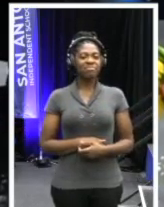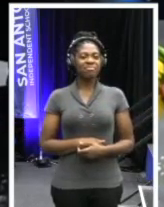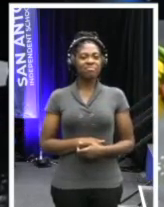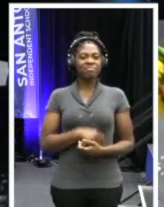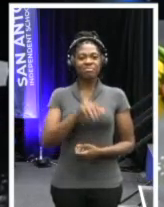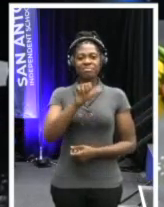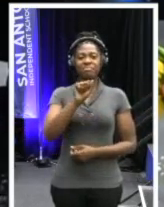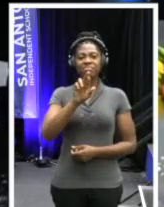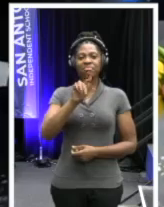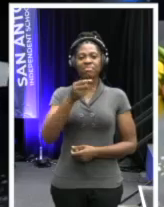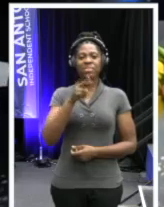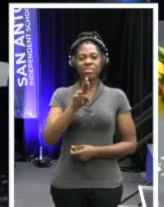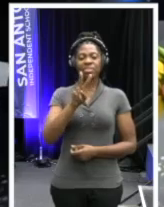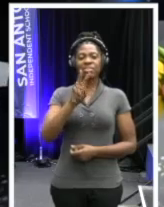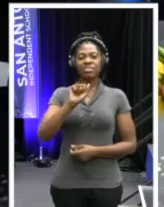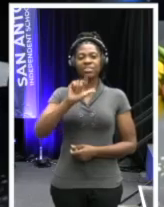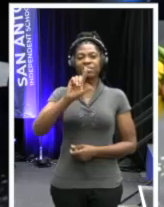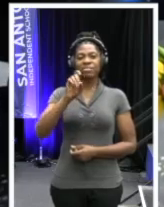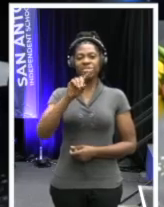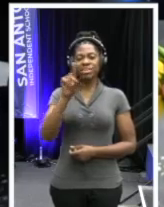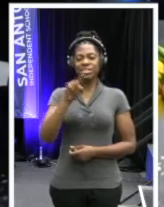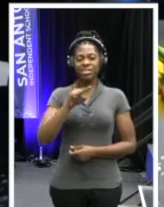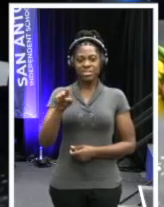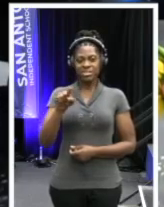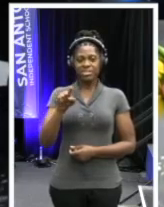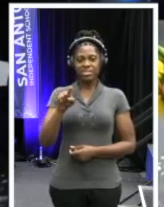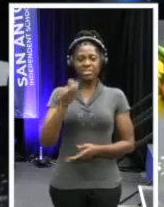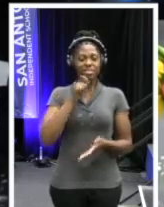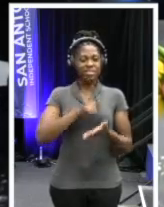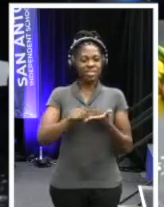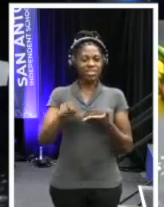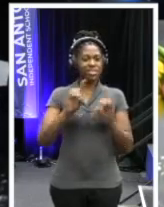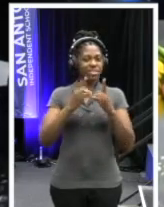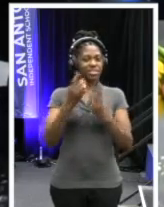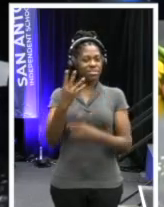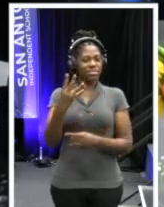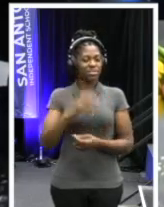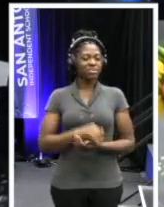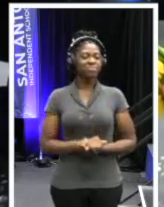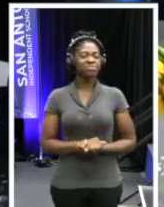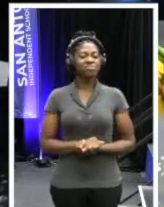Arthur Valdez, Board Secretary, District 4.